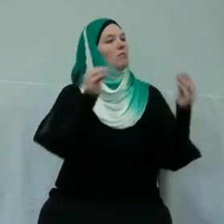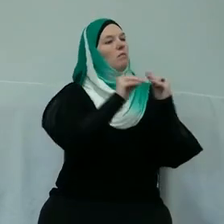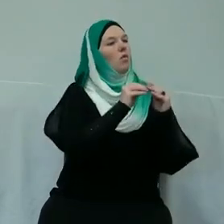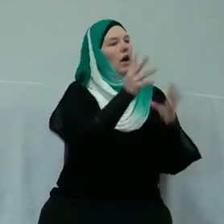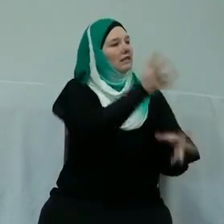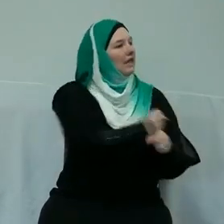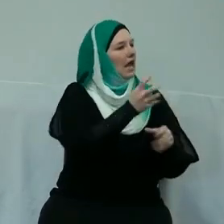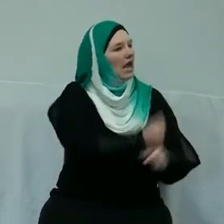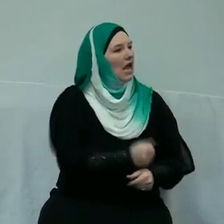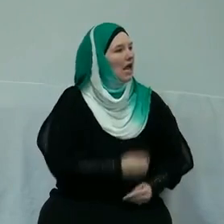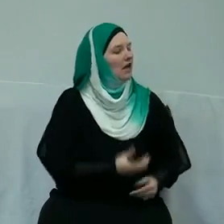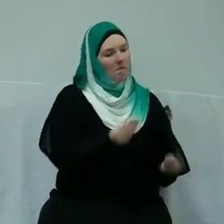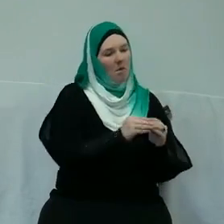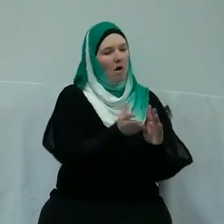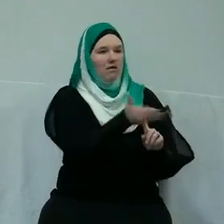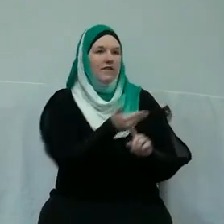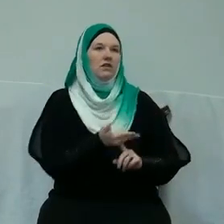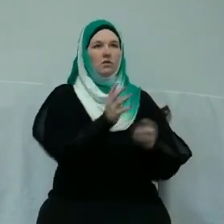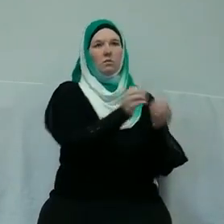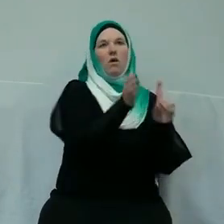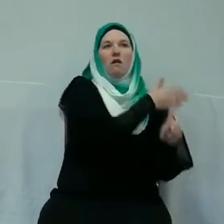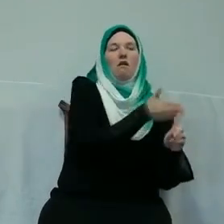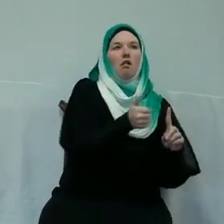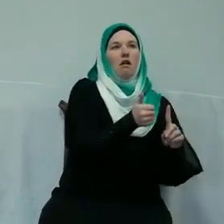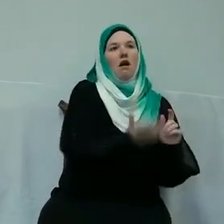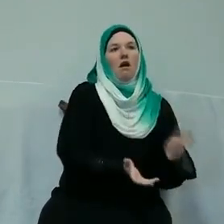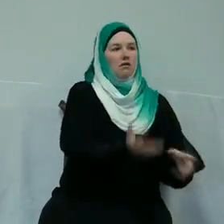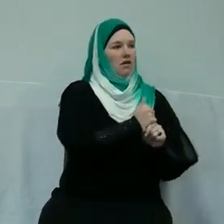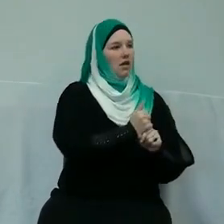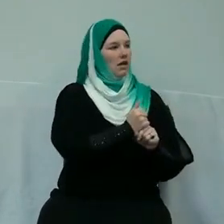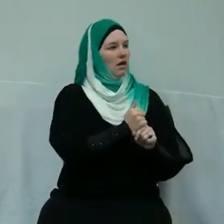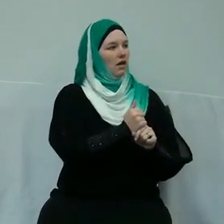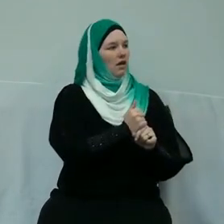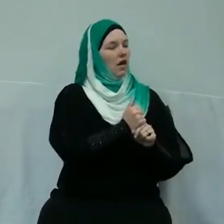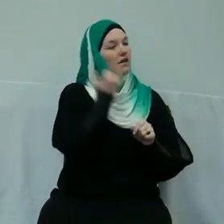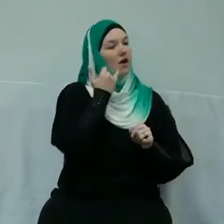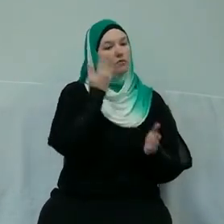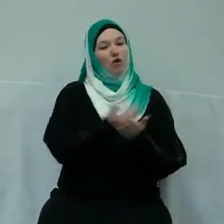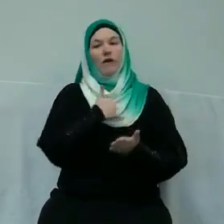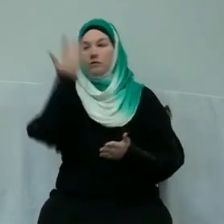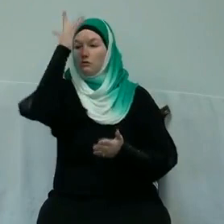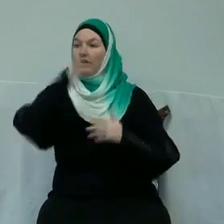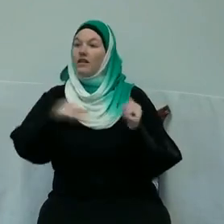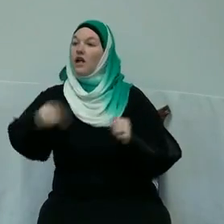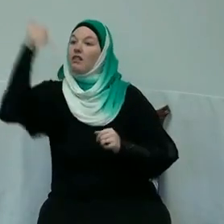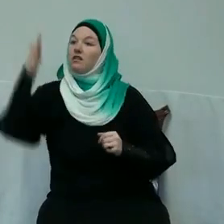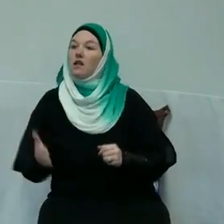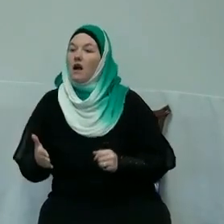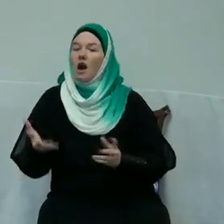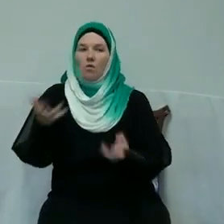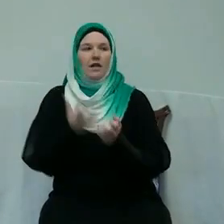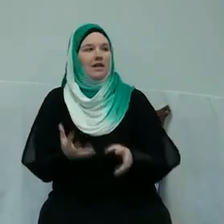the smarter I am. Or if I want to prove that I'm smarter than the other side, I want to get